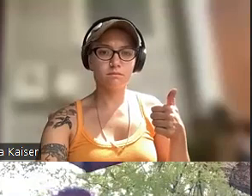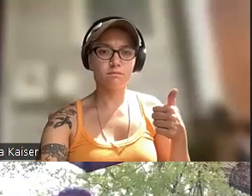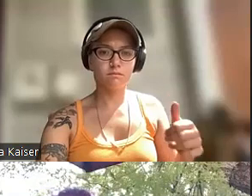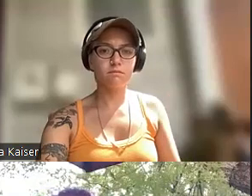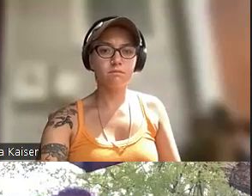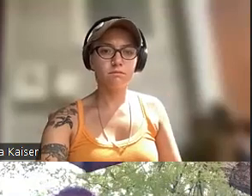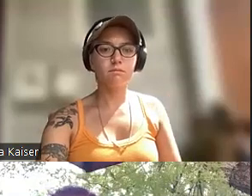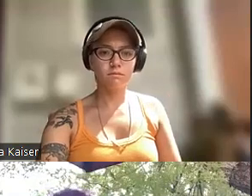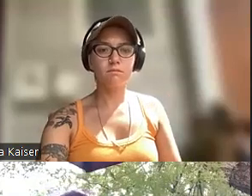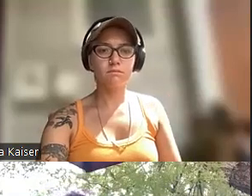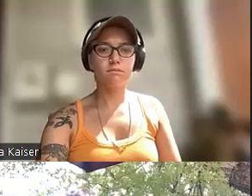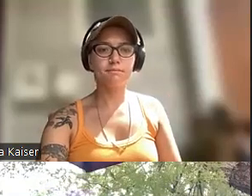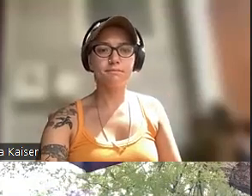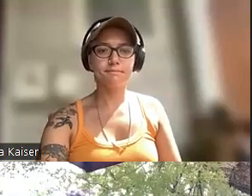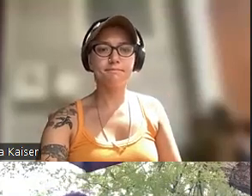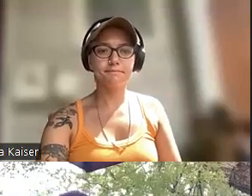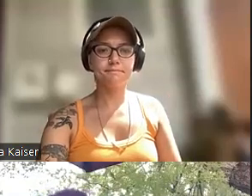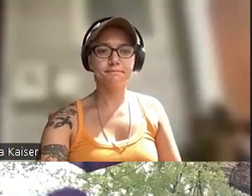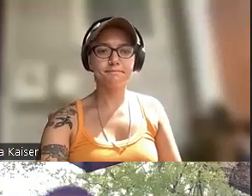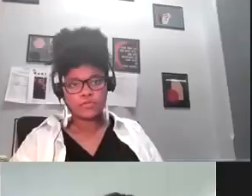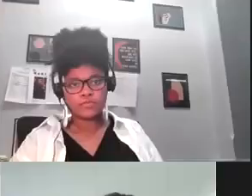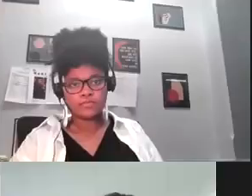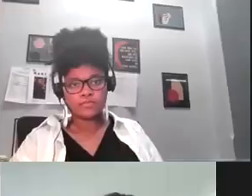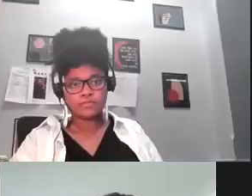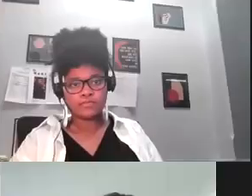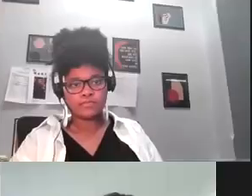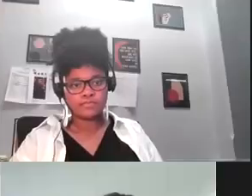Yeah. Awesome. Okay, cool.